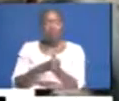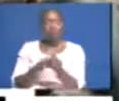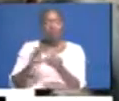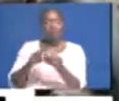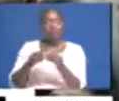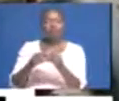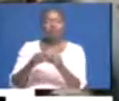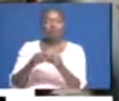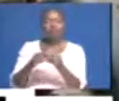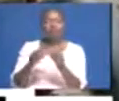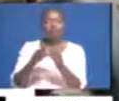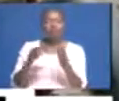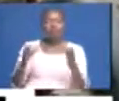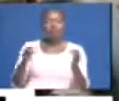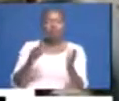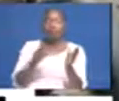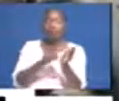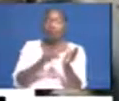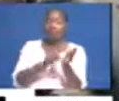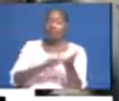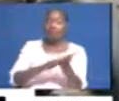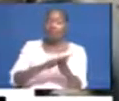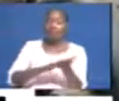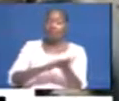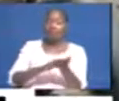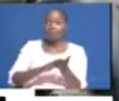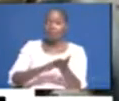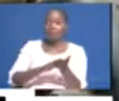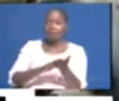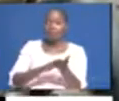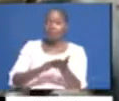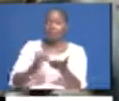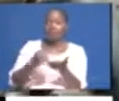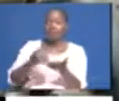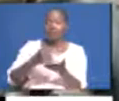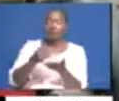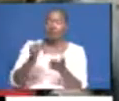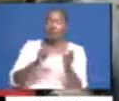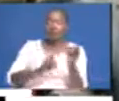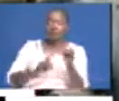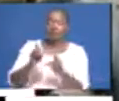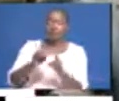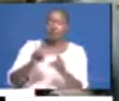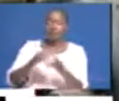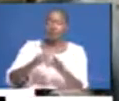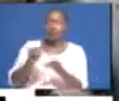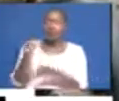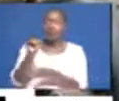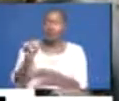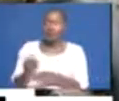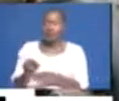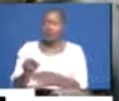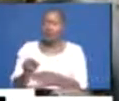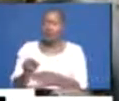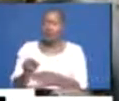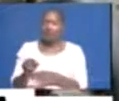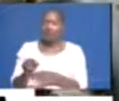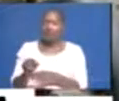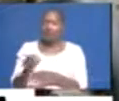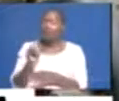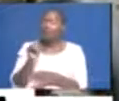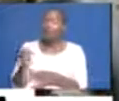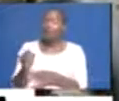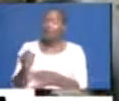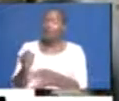the largest database of the lyrical and dance art in the region. And to top it up, he has led a